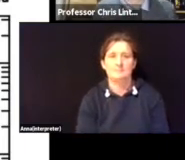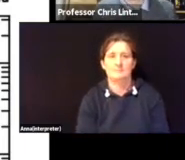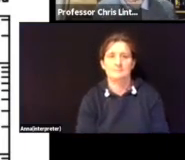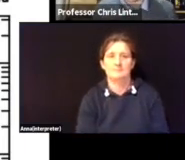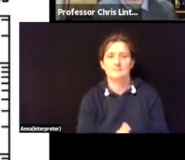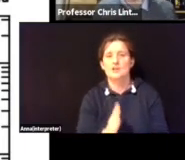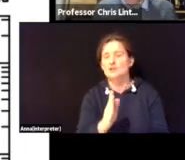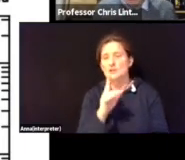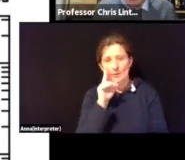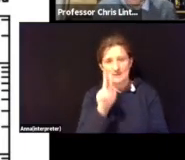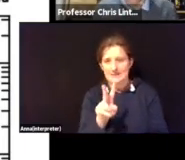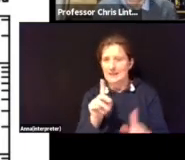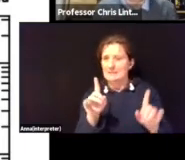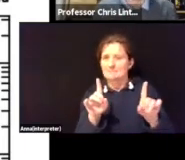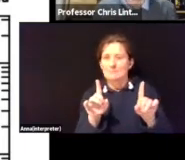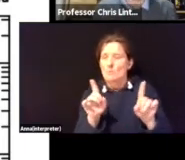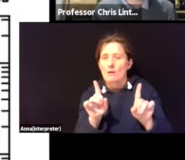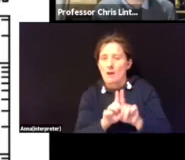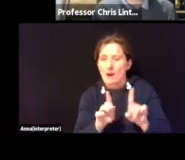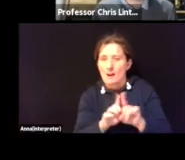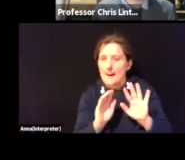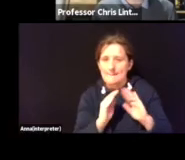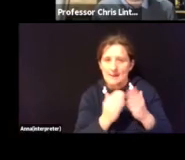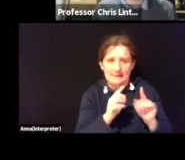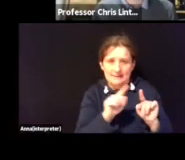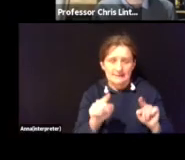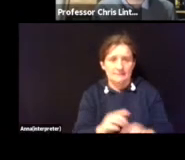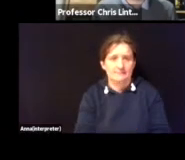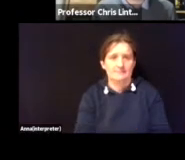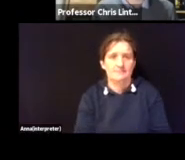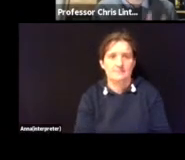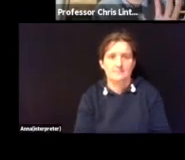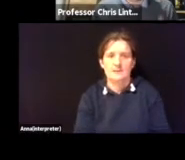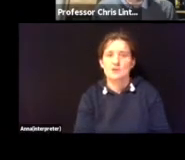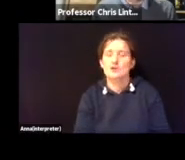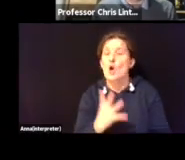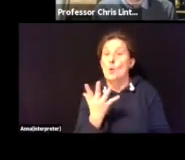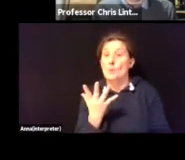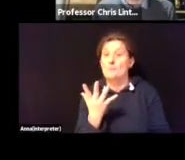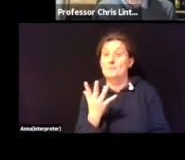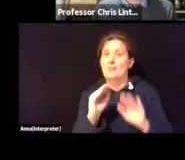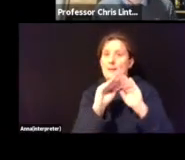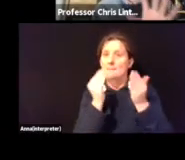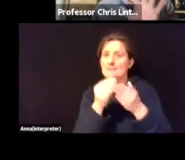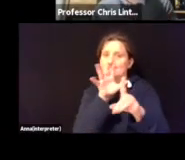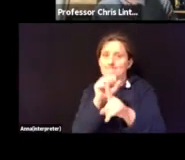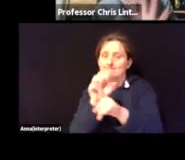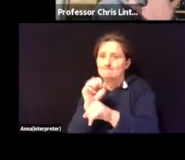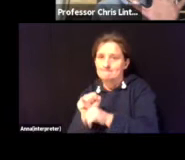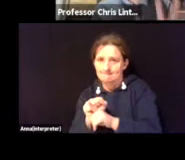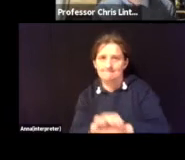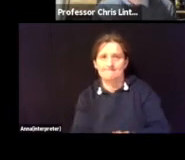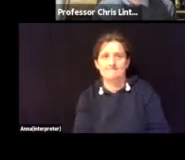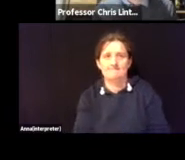planets we have. And I'm just going to make life simpler. I'm just going to zoom in on the planets that have been detected by this transit method